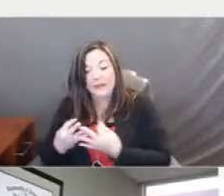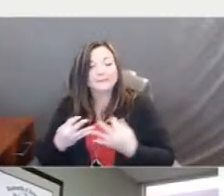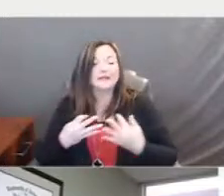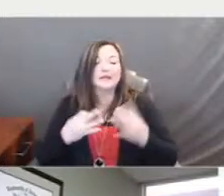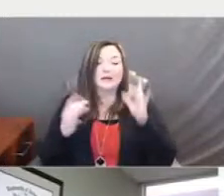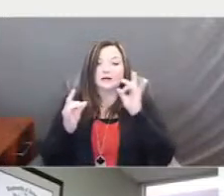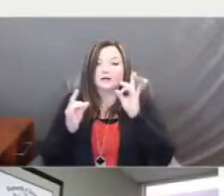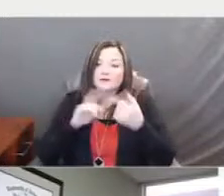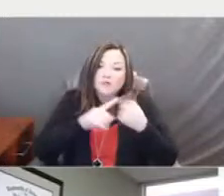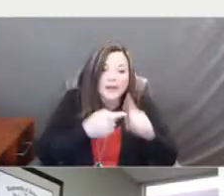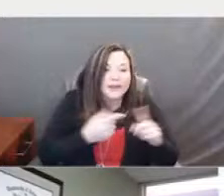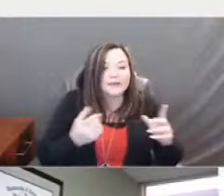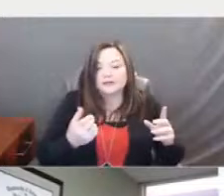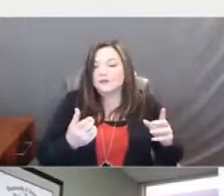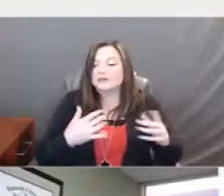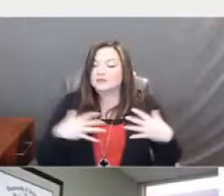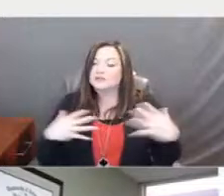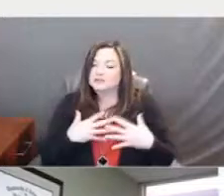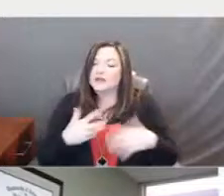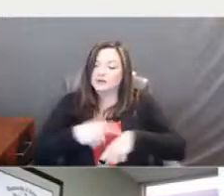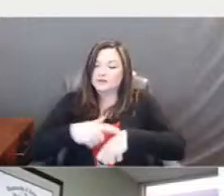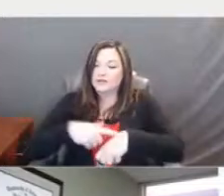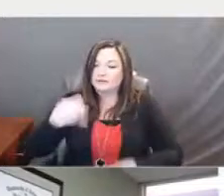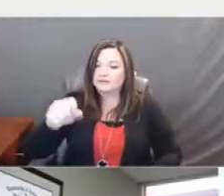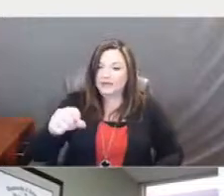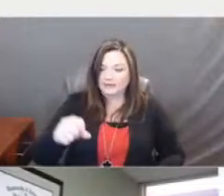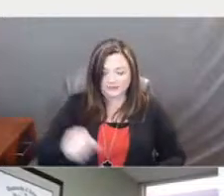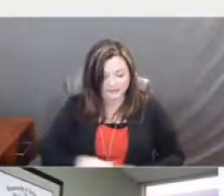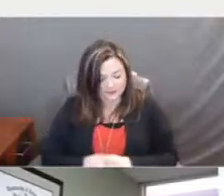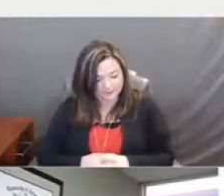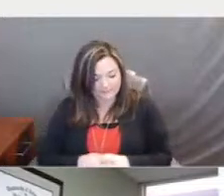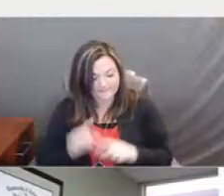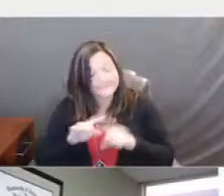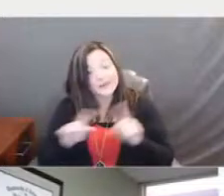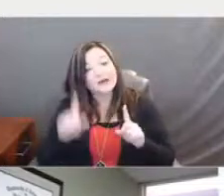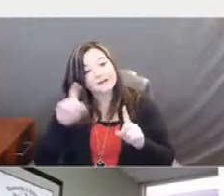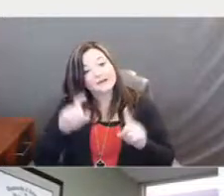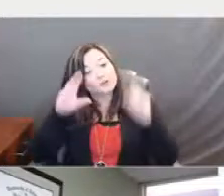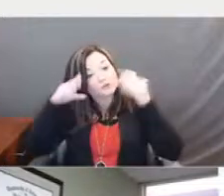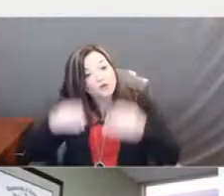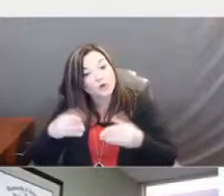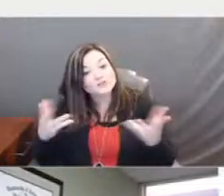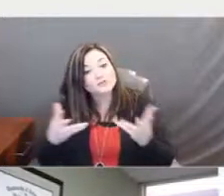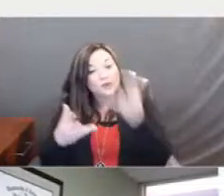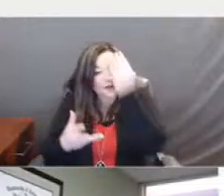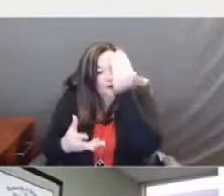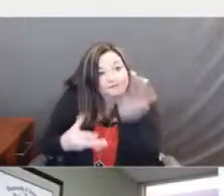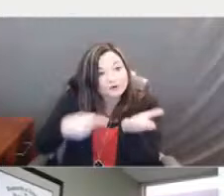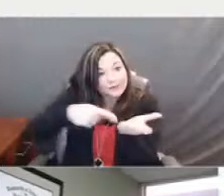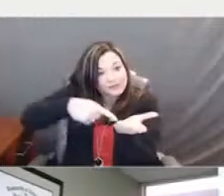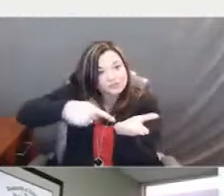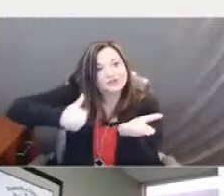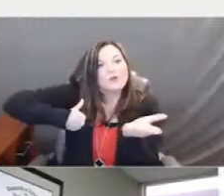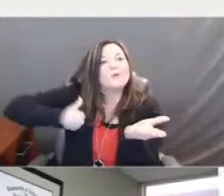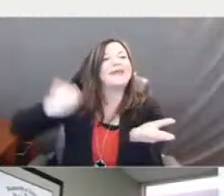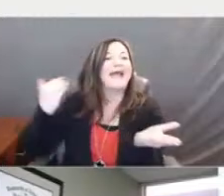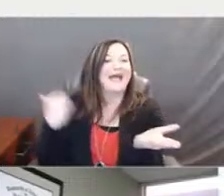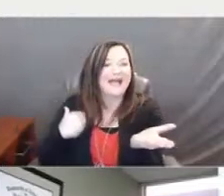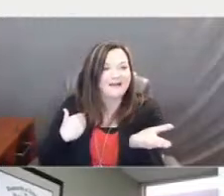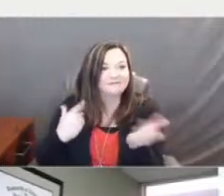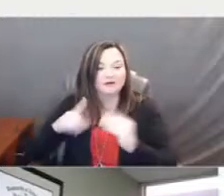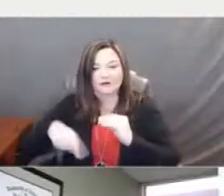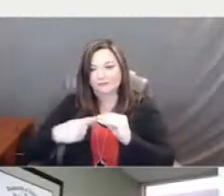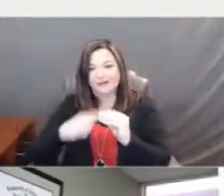very scary time, but I think we all need to focus on the information that we do have, the data that we do have on the safety and